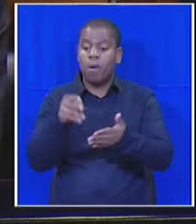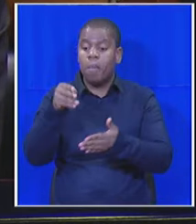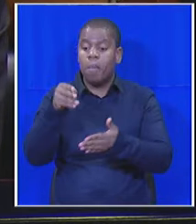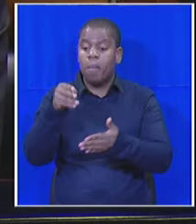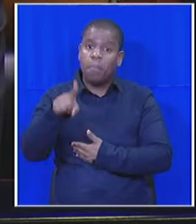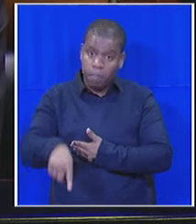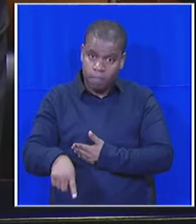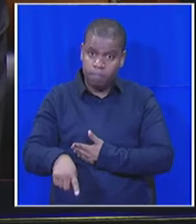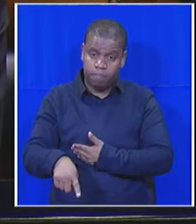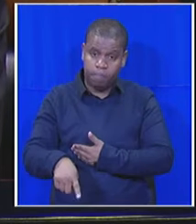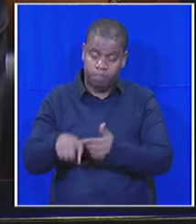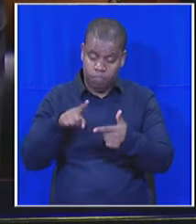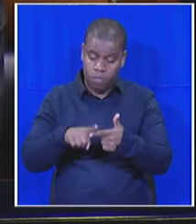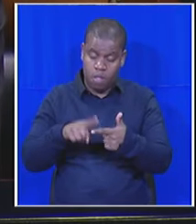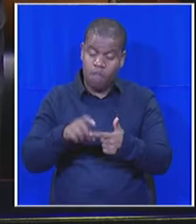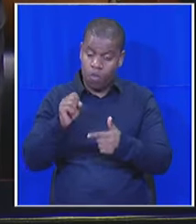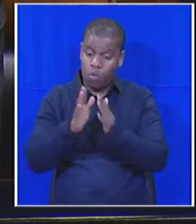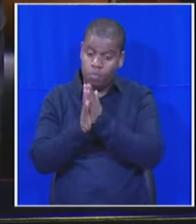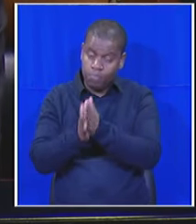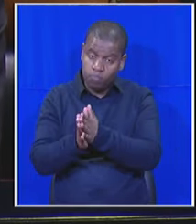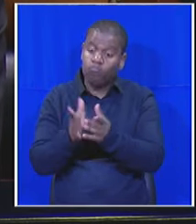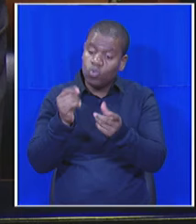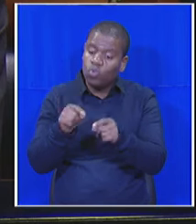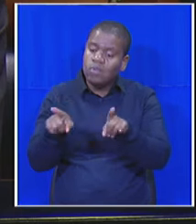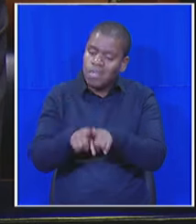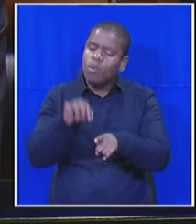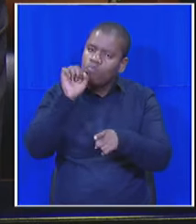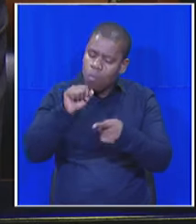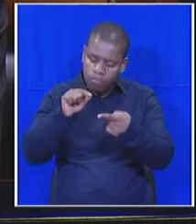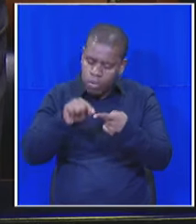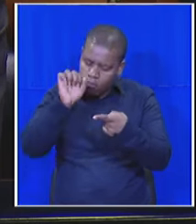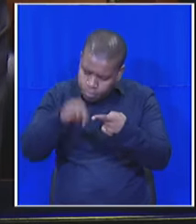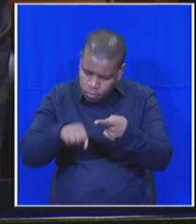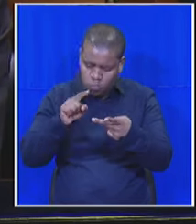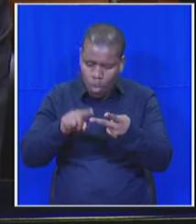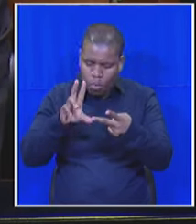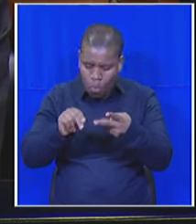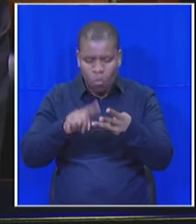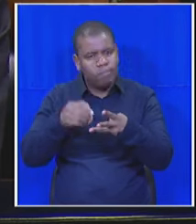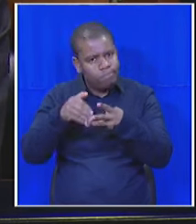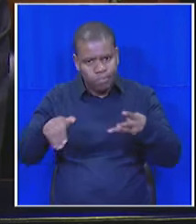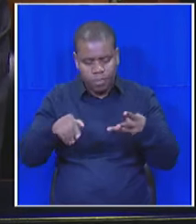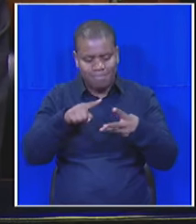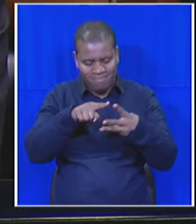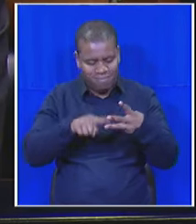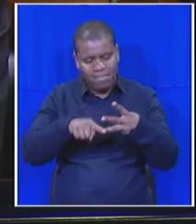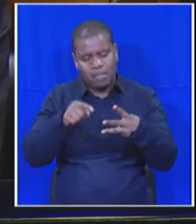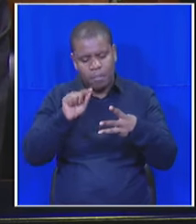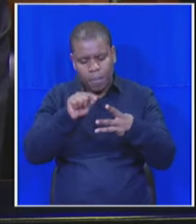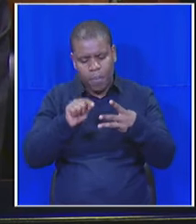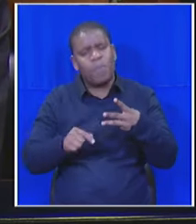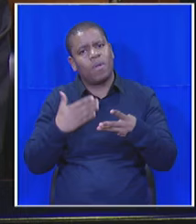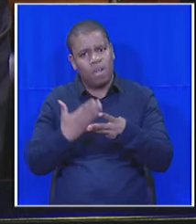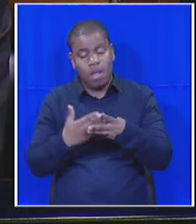must simply indicate your vote by pressing the appropriate button below the yes, no, or abstain signs. If a member